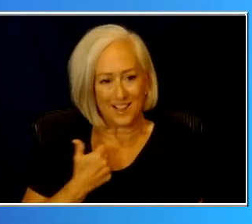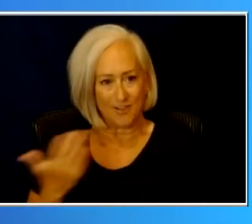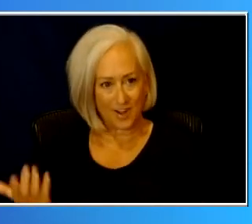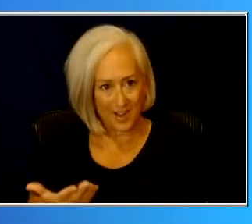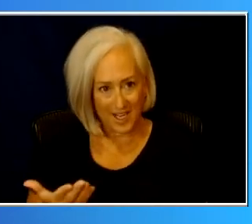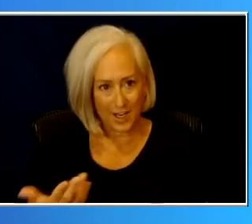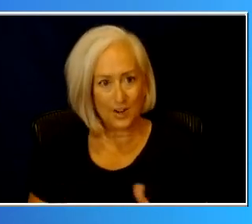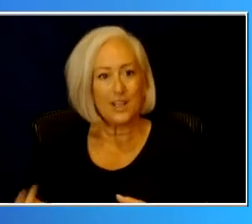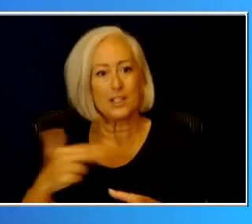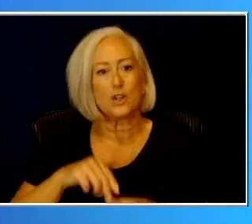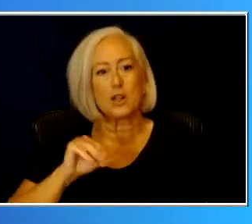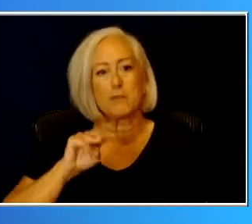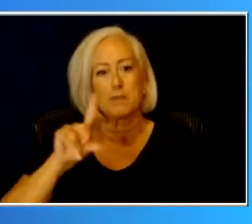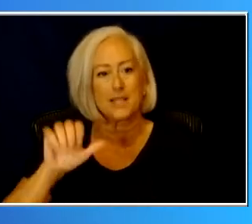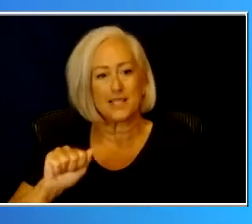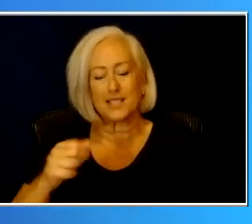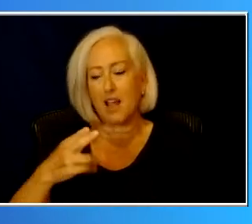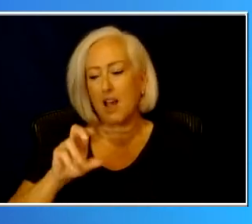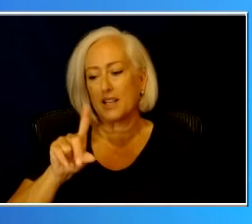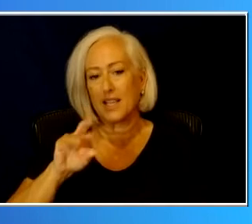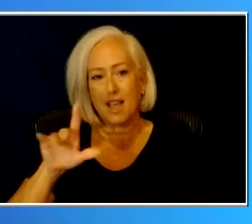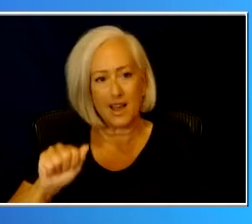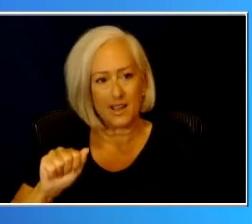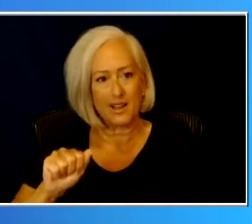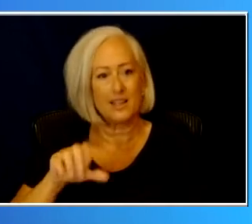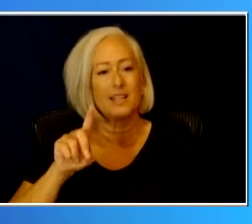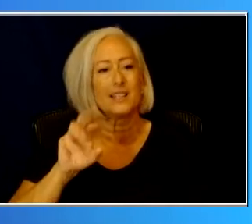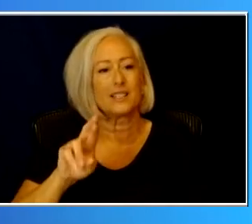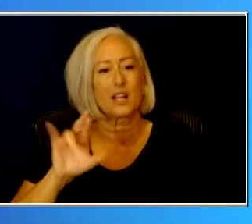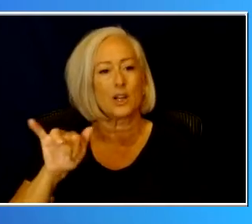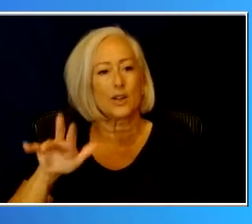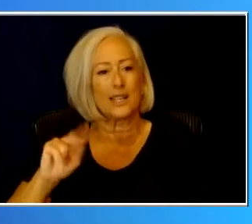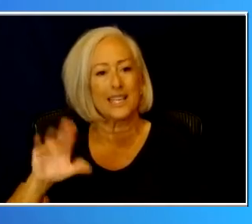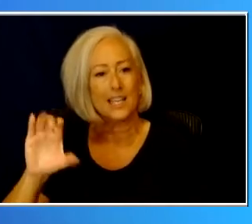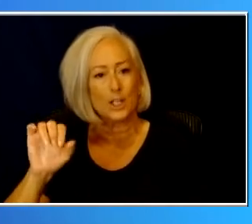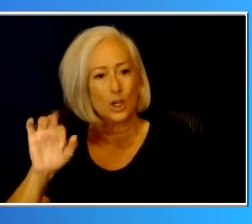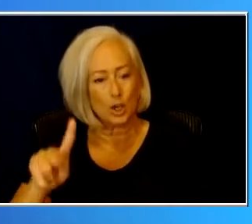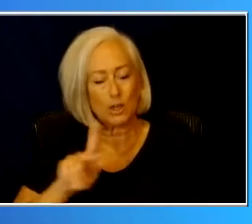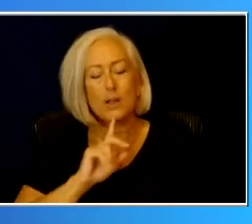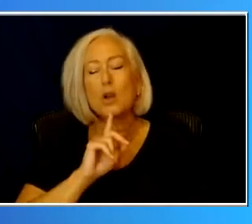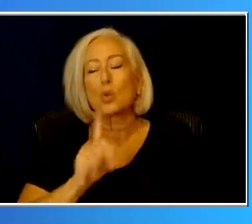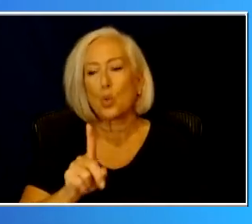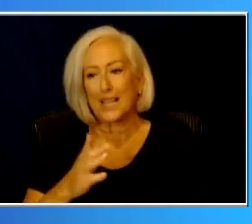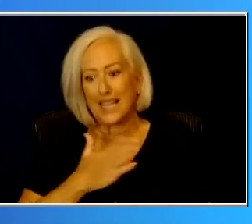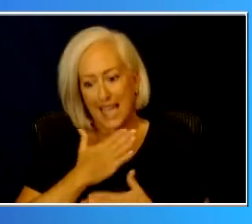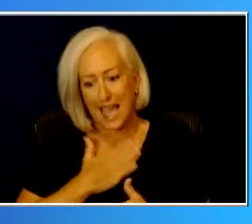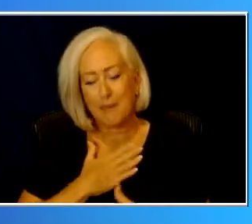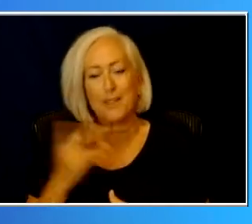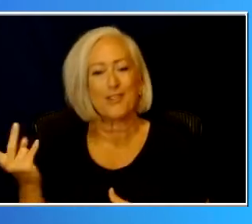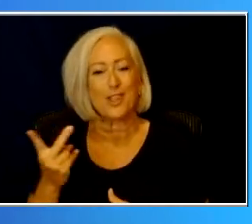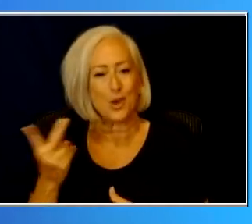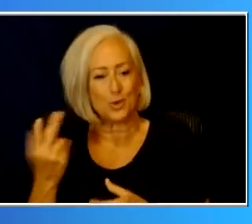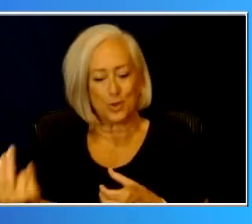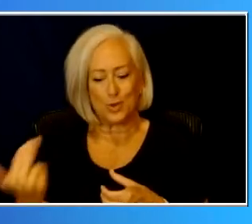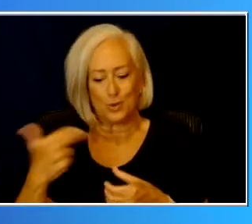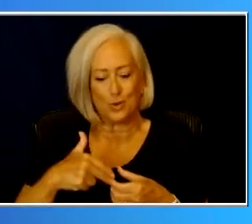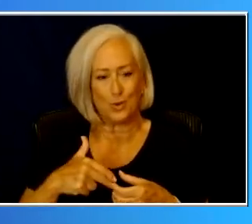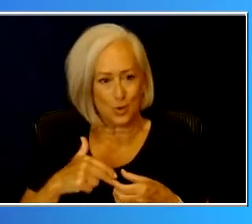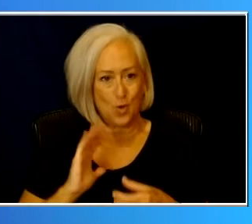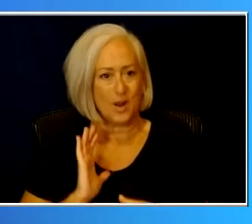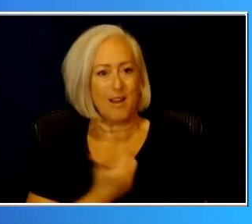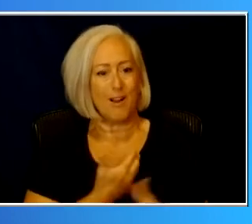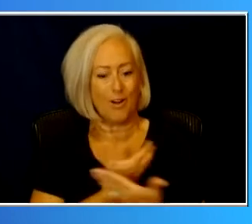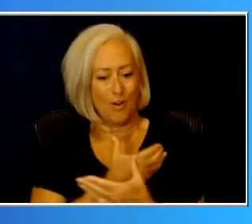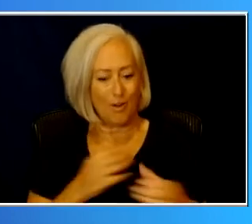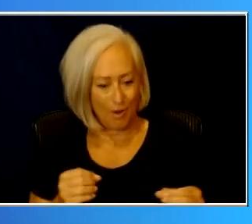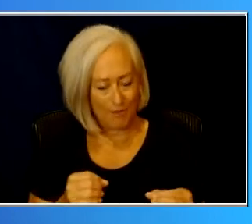Melissa Havliana and Dr. Ian Cook, and we couldn't be happier to have them join our practice. So we are